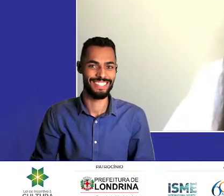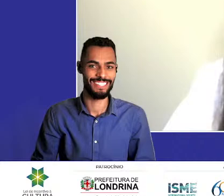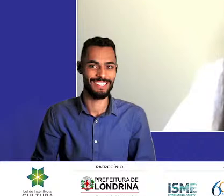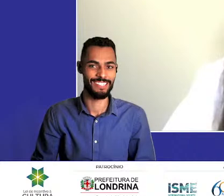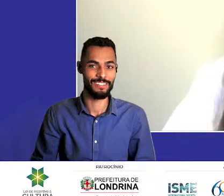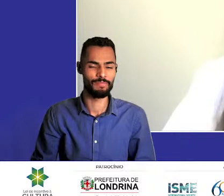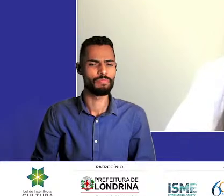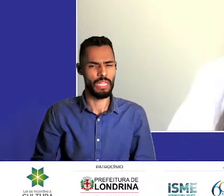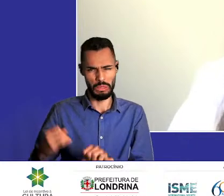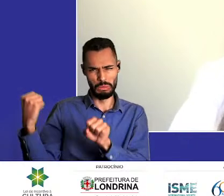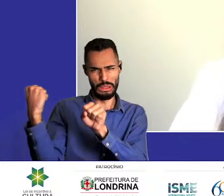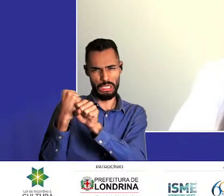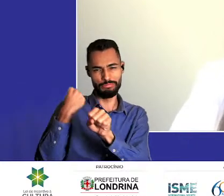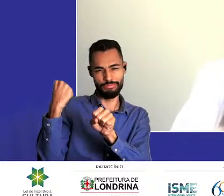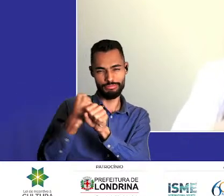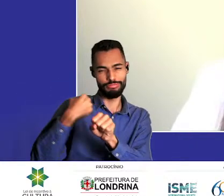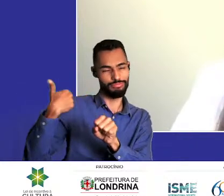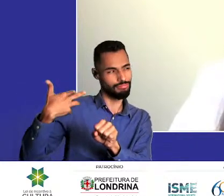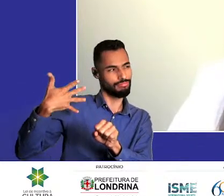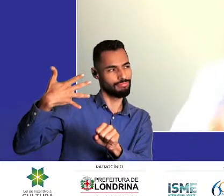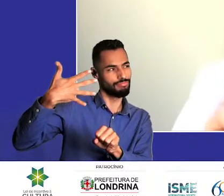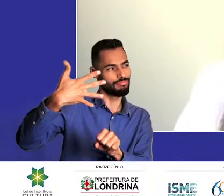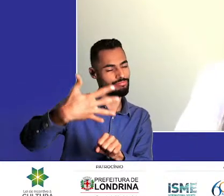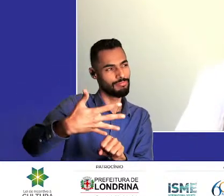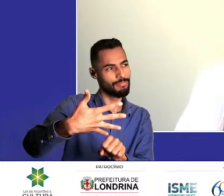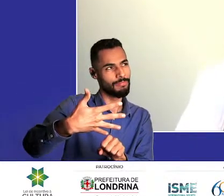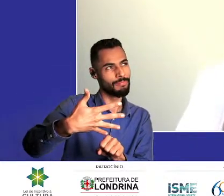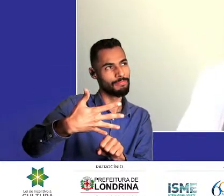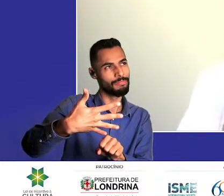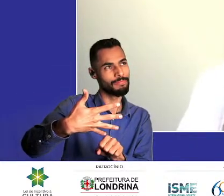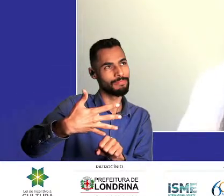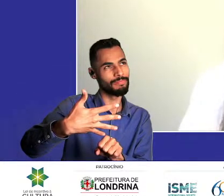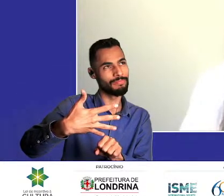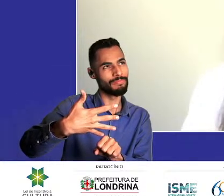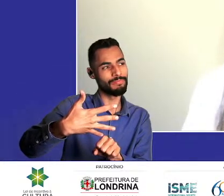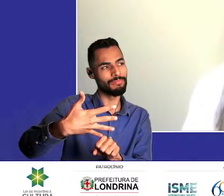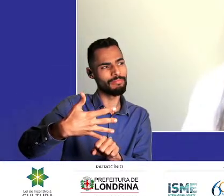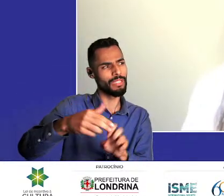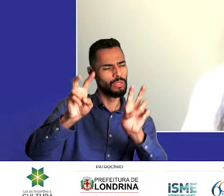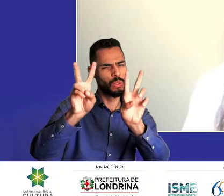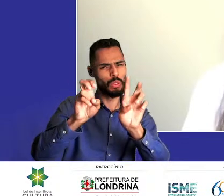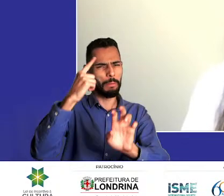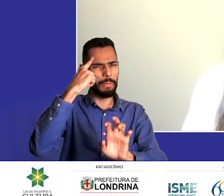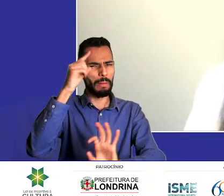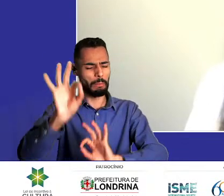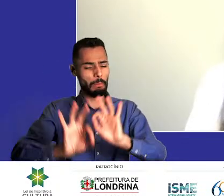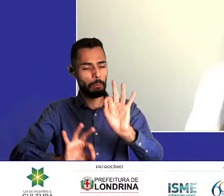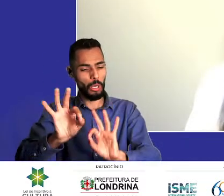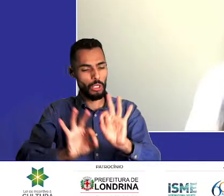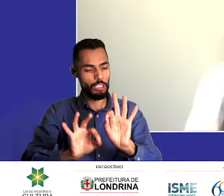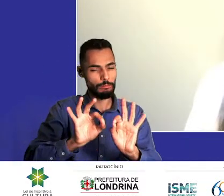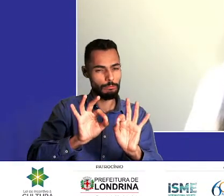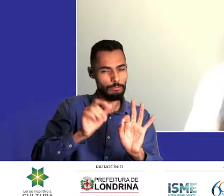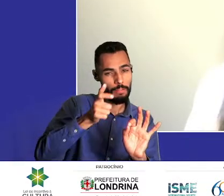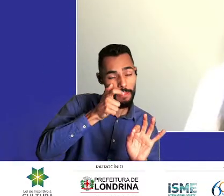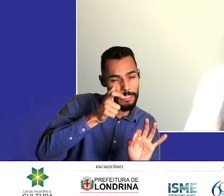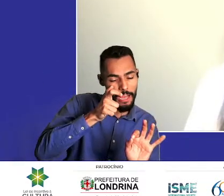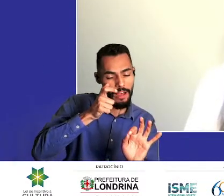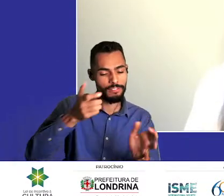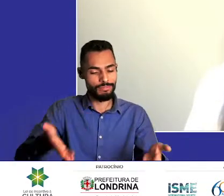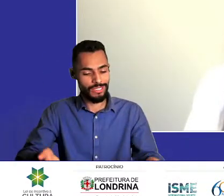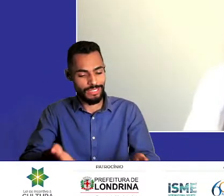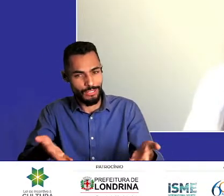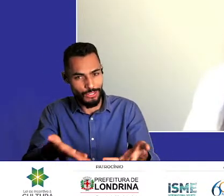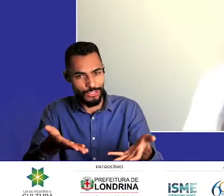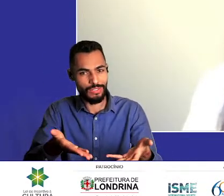projects, key research activities and initiatives that have positively